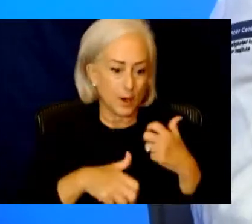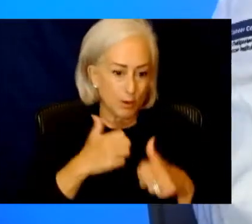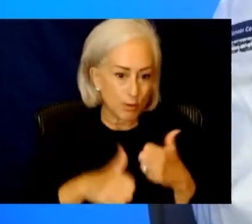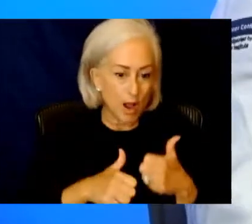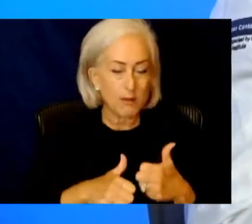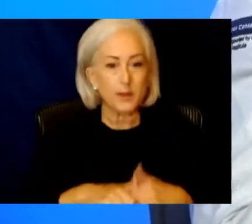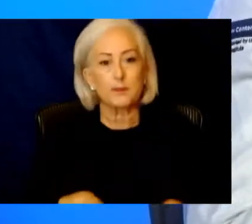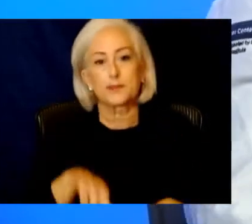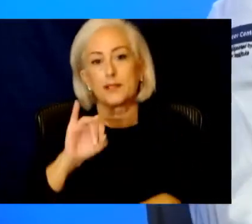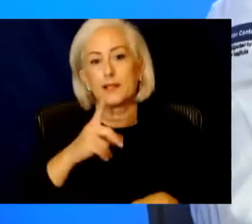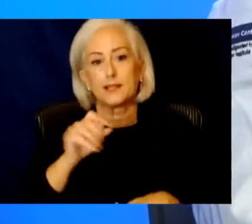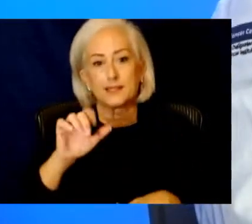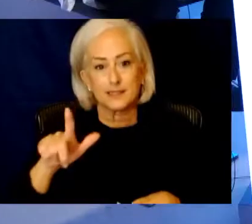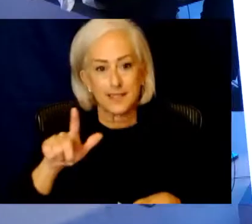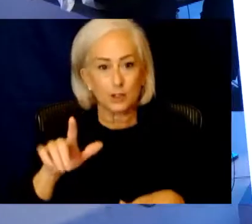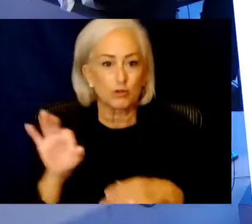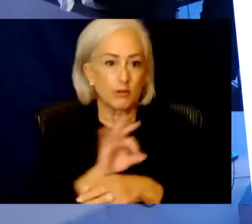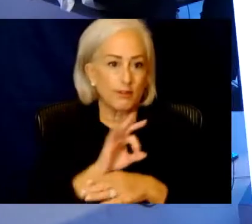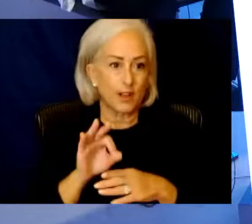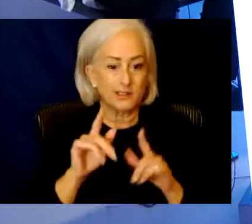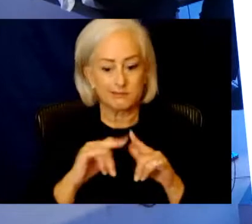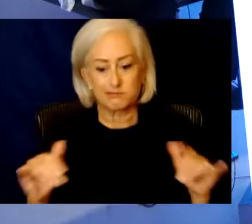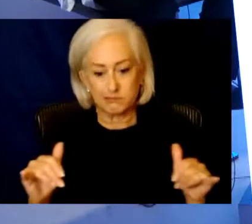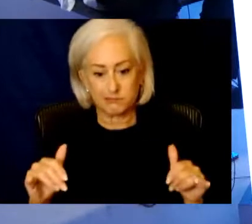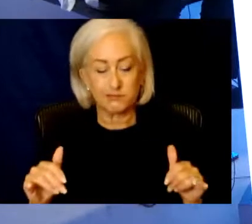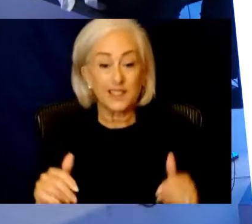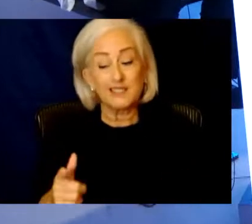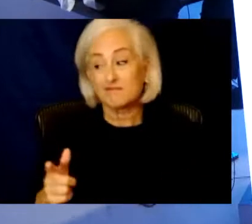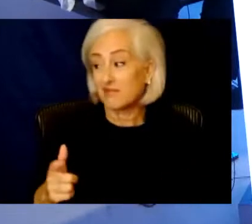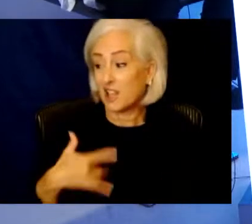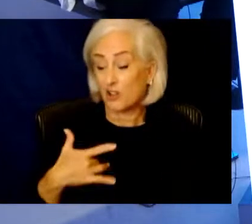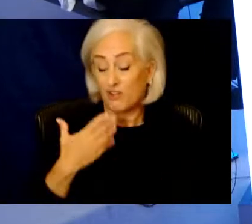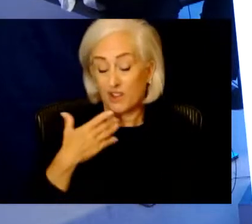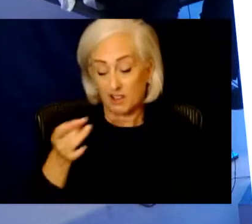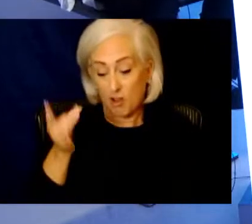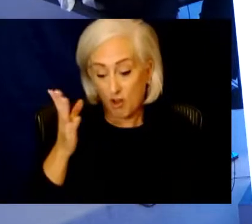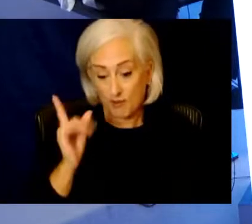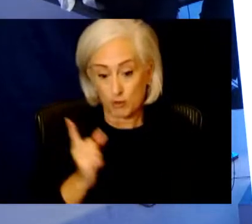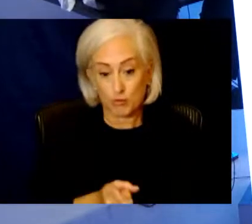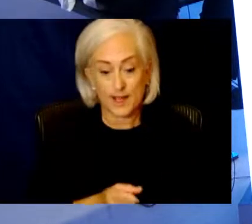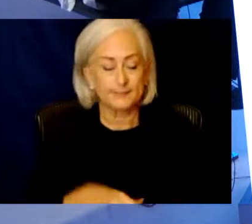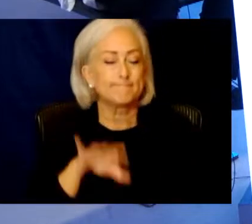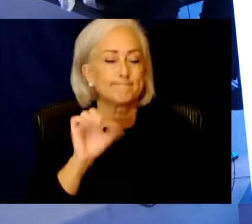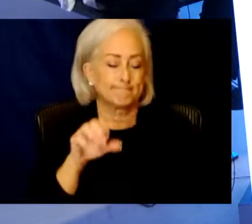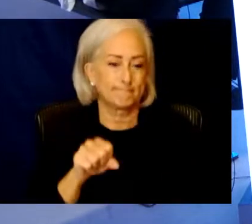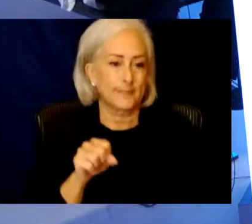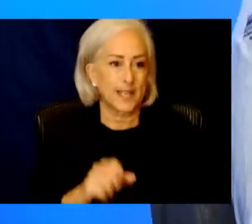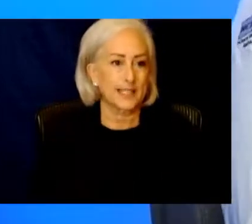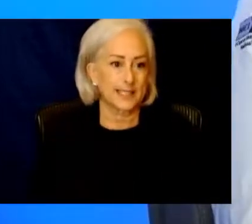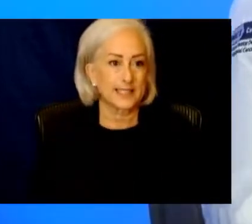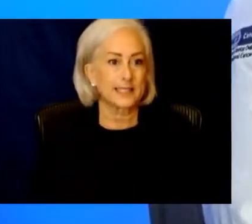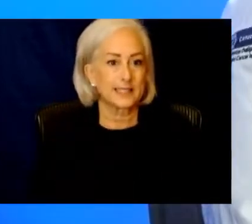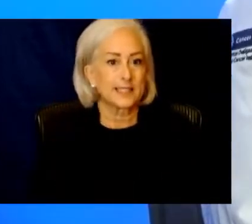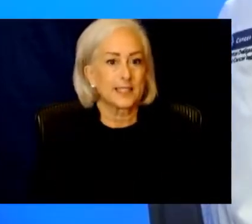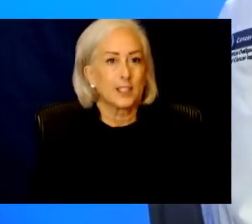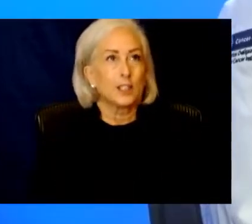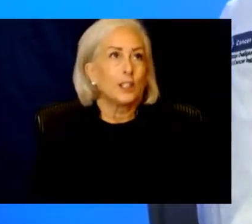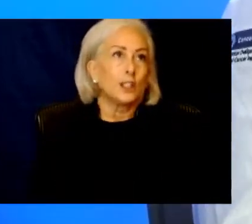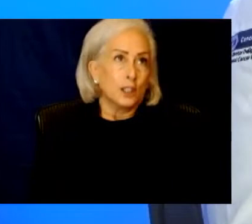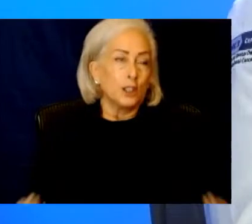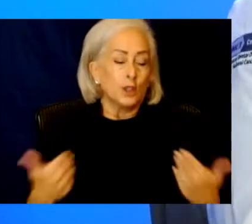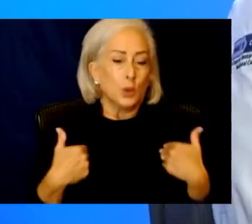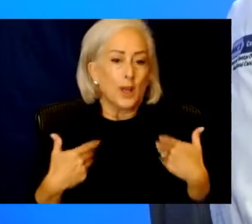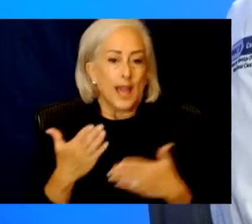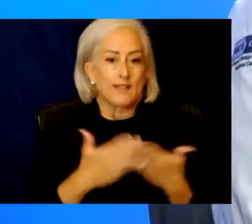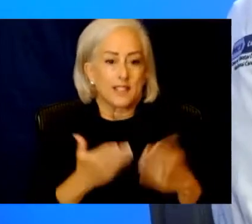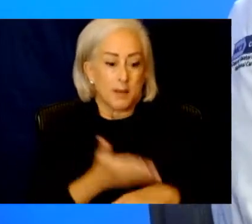quality of life. And you feel terrible. And well, yeah, we definitely do we have an improvement in survival,